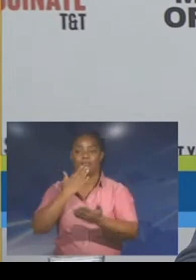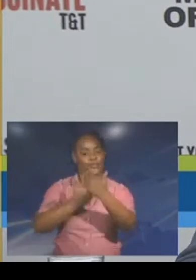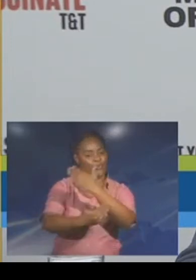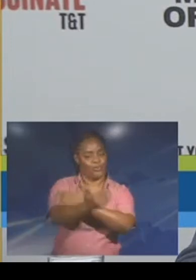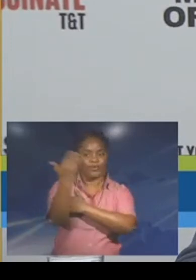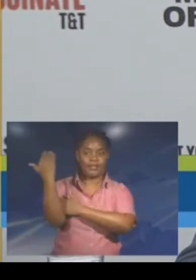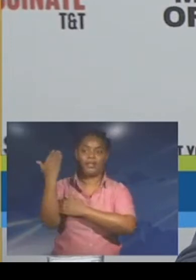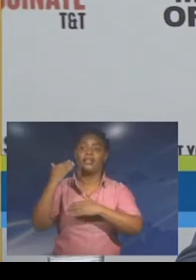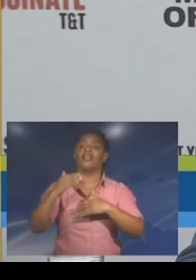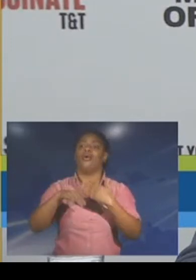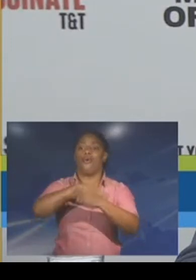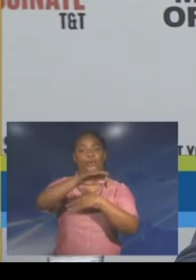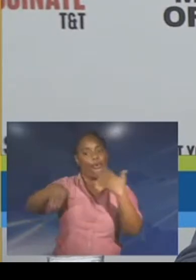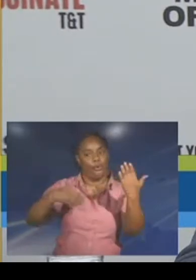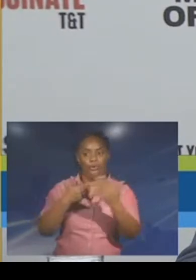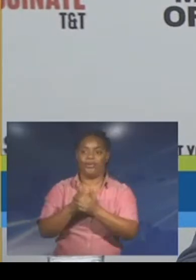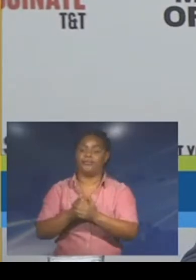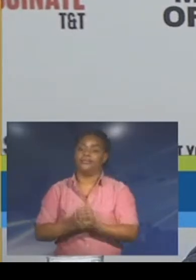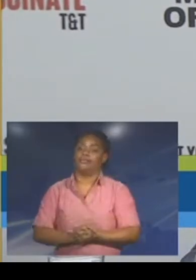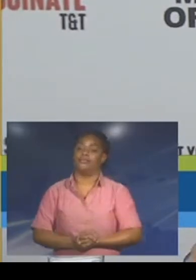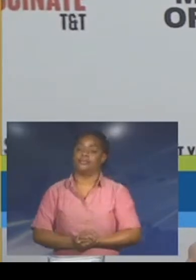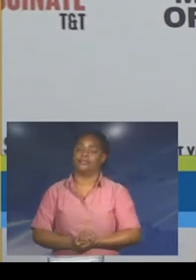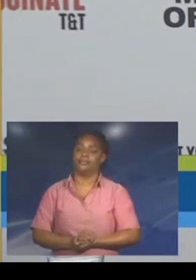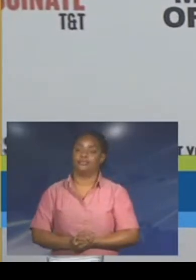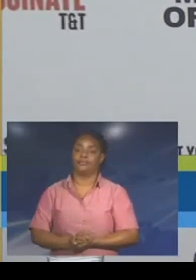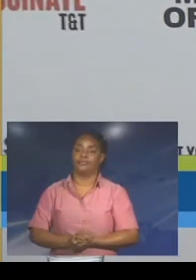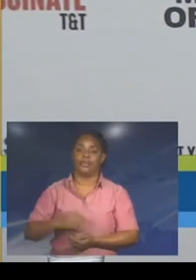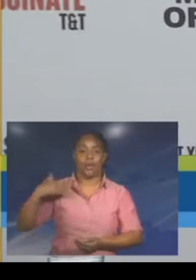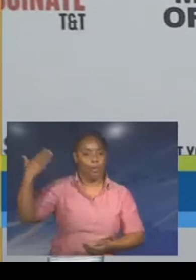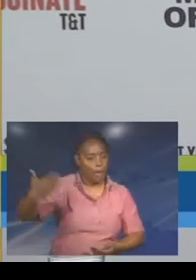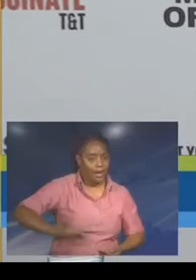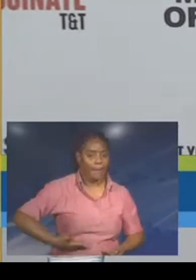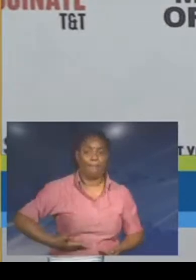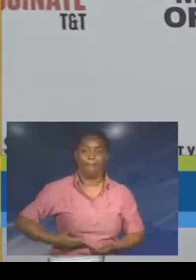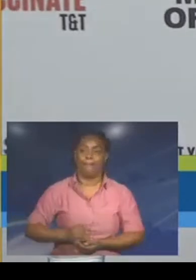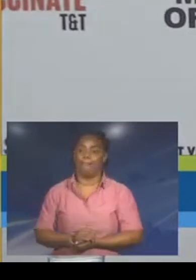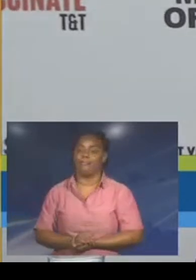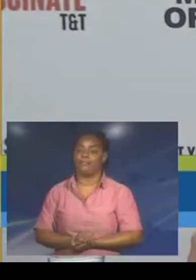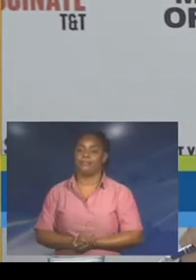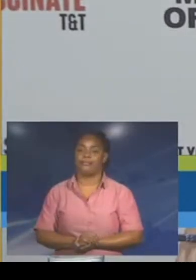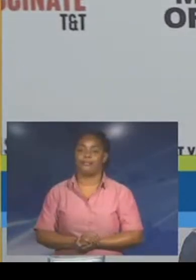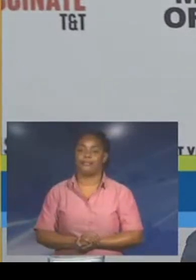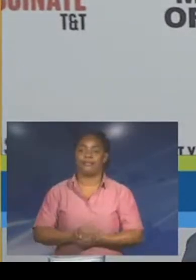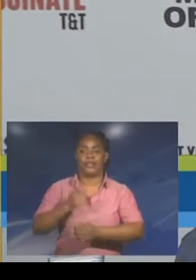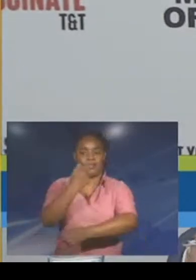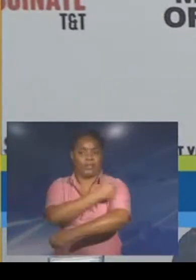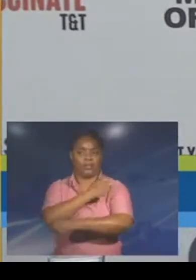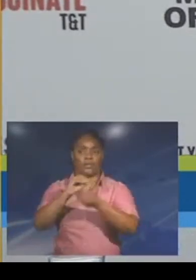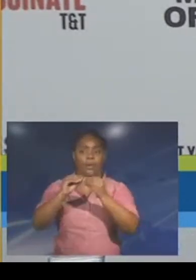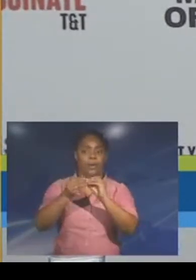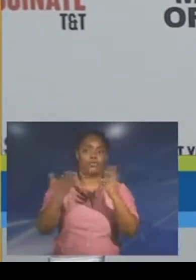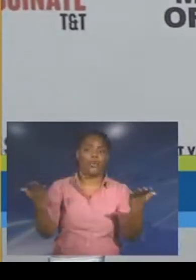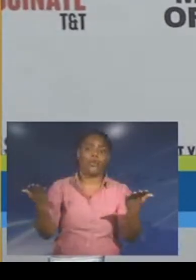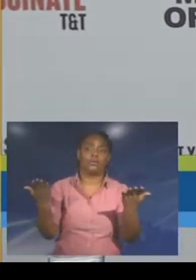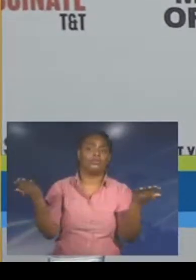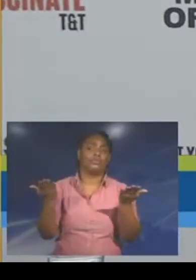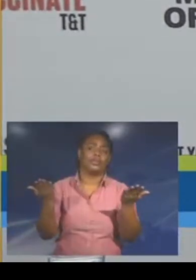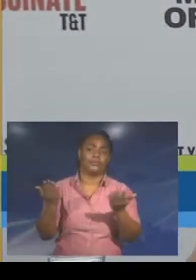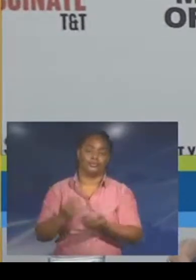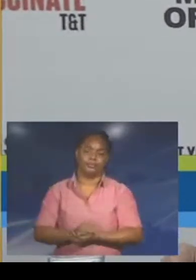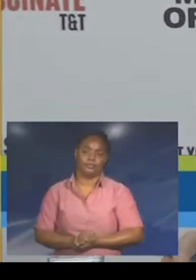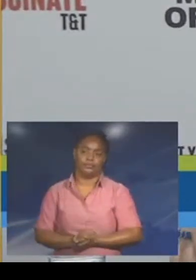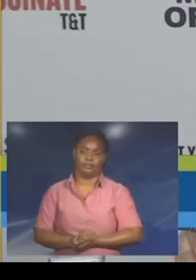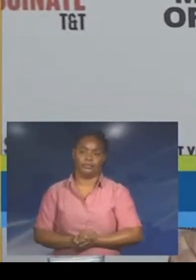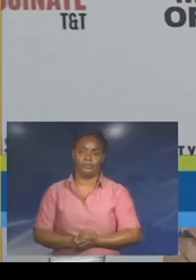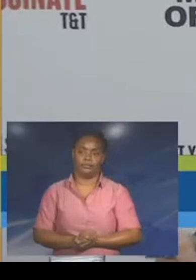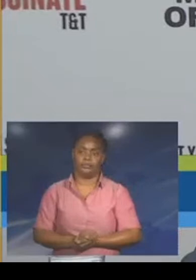all persons listening, welcome and good morning. So, what are our vaccination numbers? So,